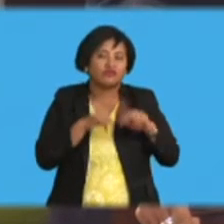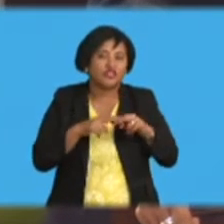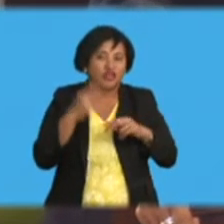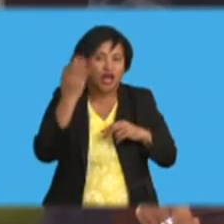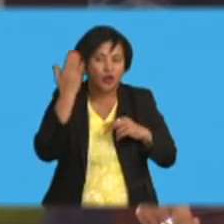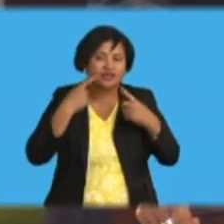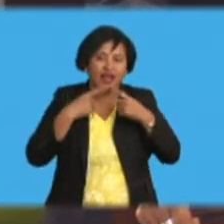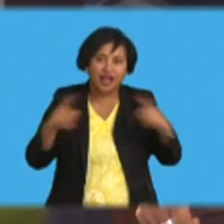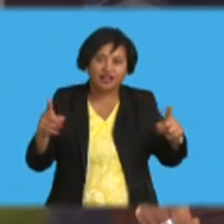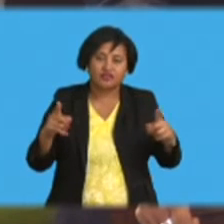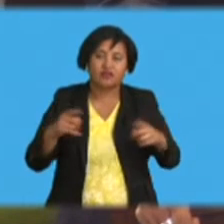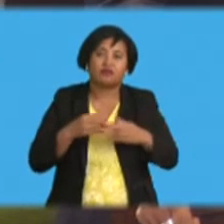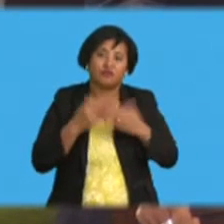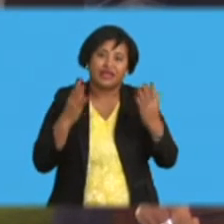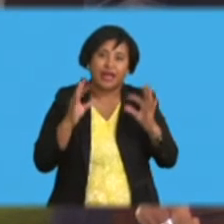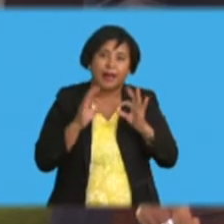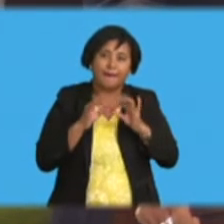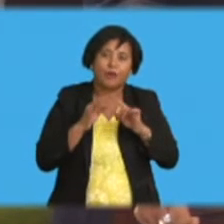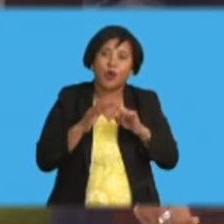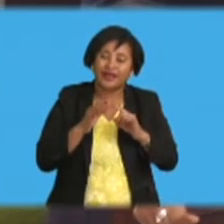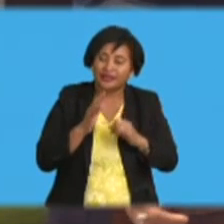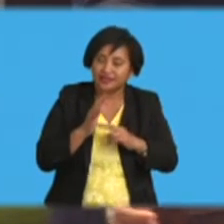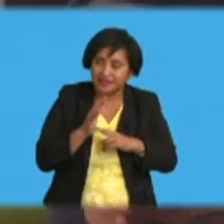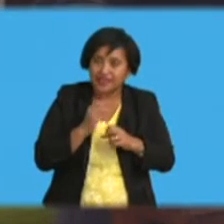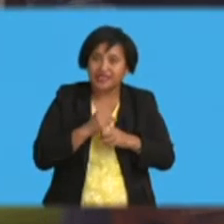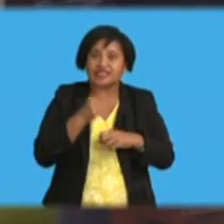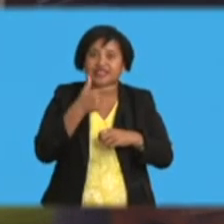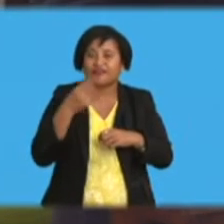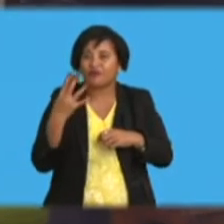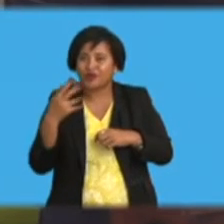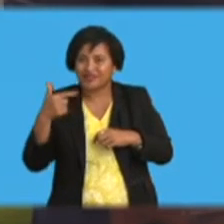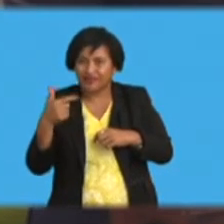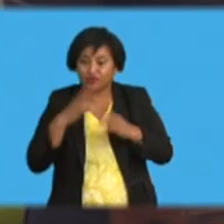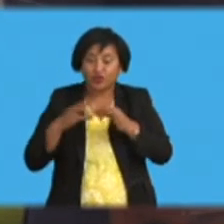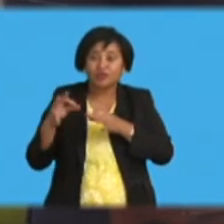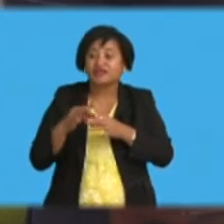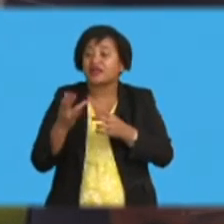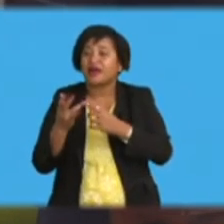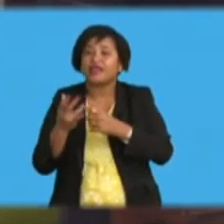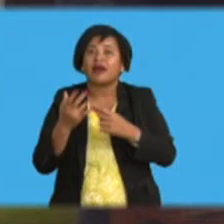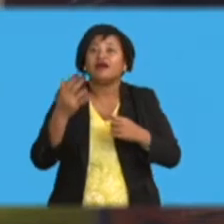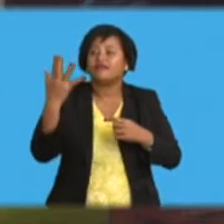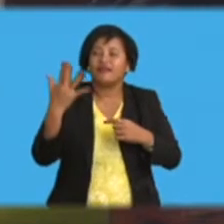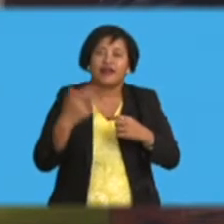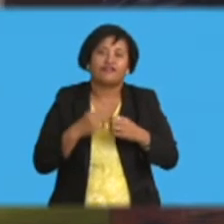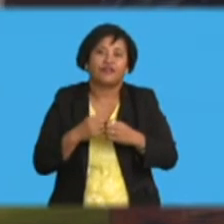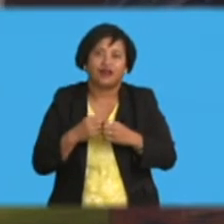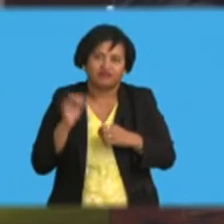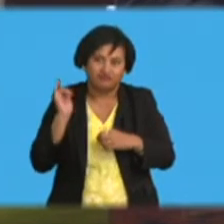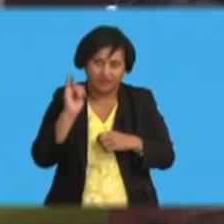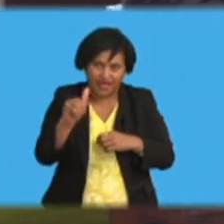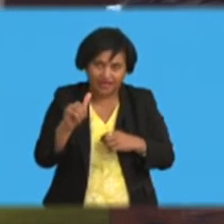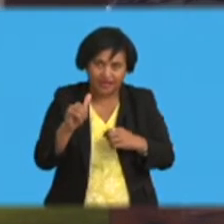state-of-the-art Boeing 737 MAX 8 to replace the existing 5 Boeing 737NG aircraft beginning